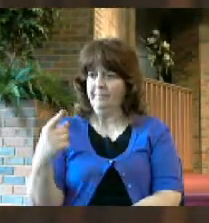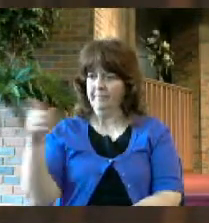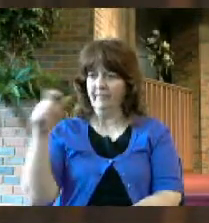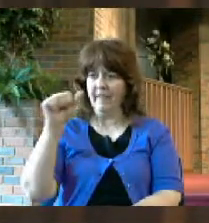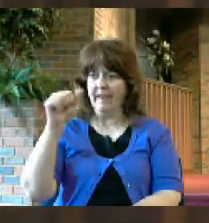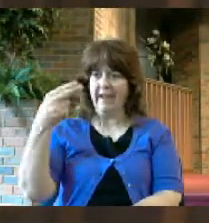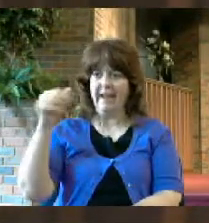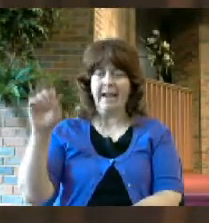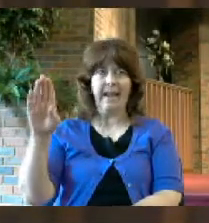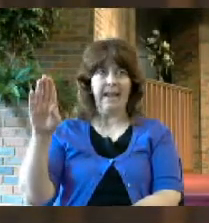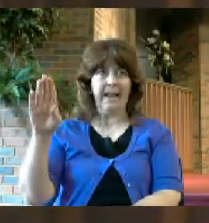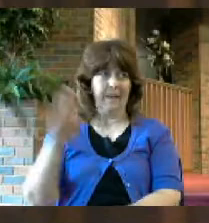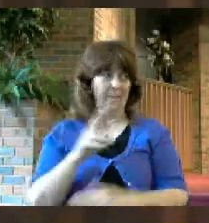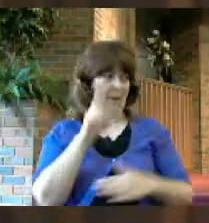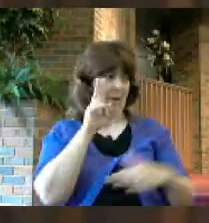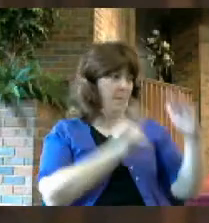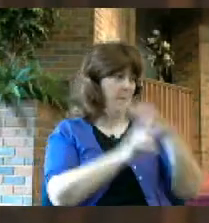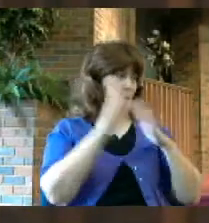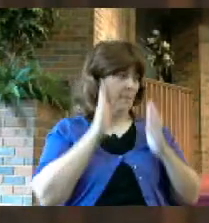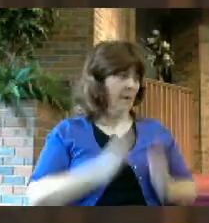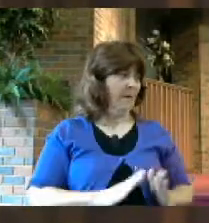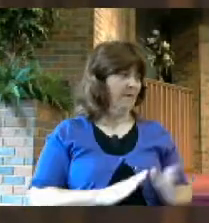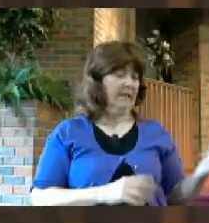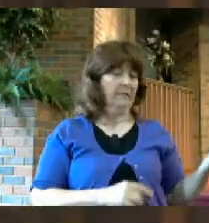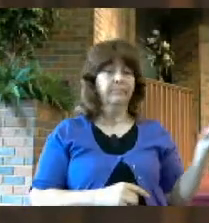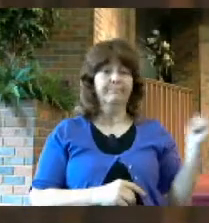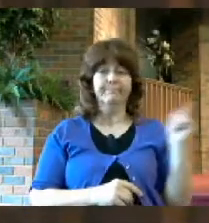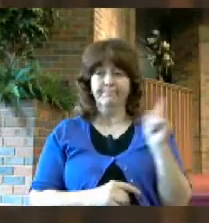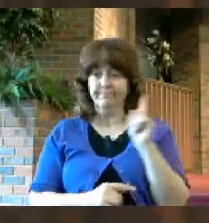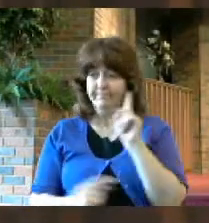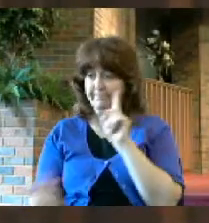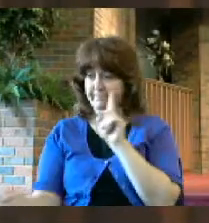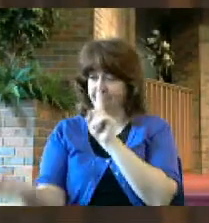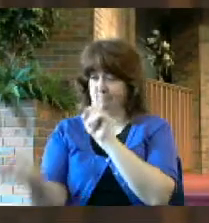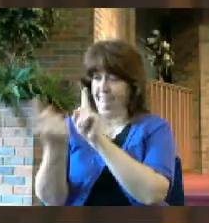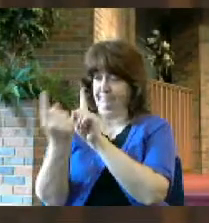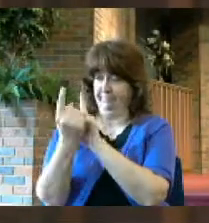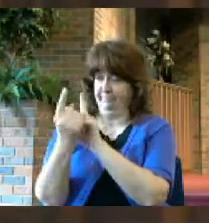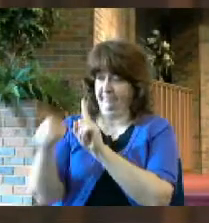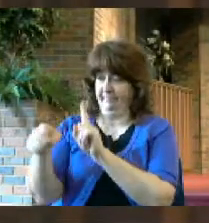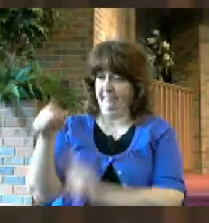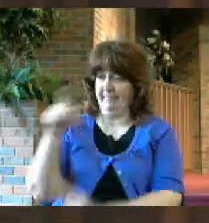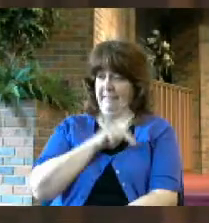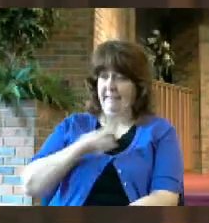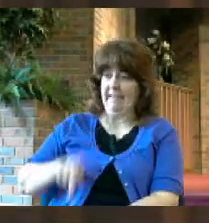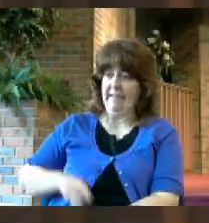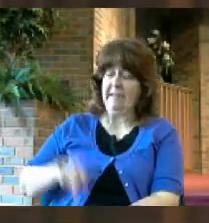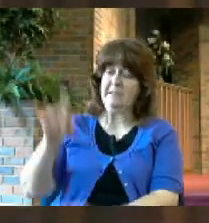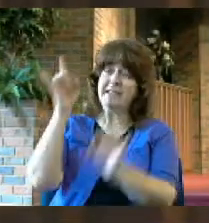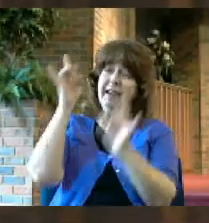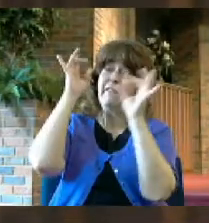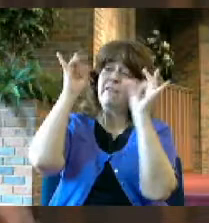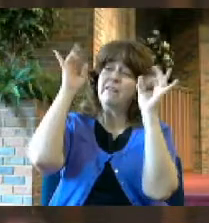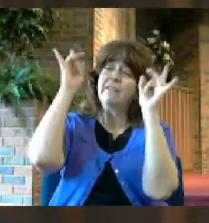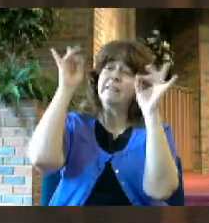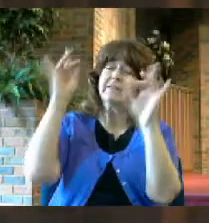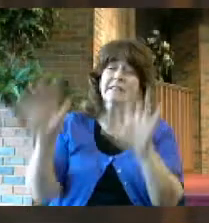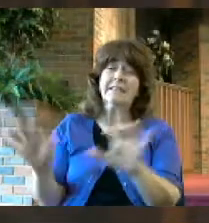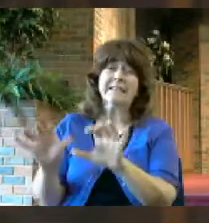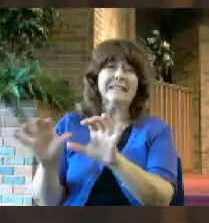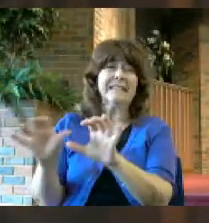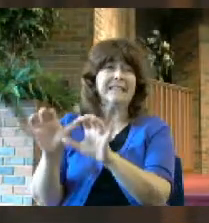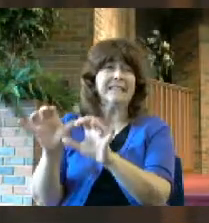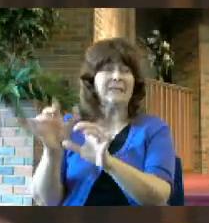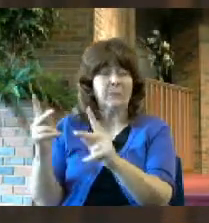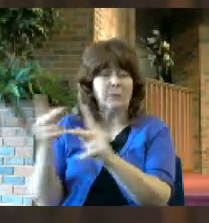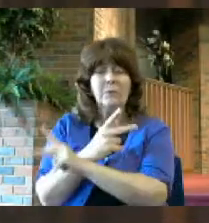a man who is the most evil person who's described in the lineage of the kings of the Old Testament? What would you say